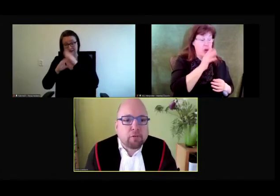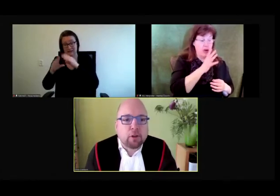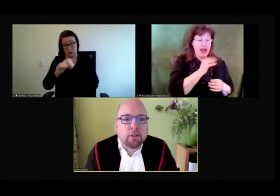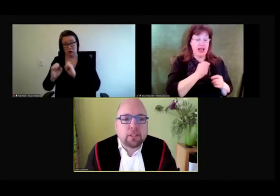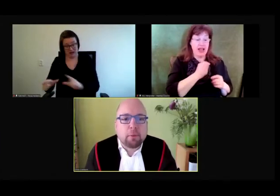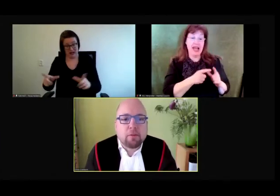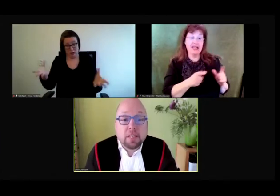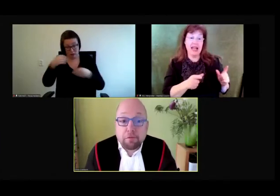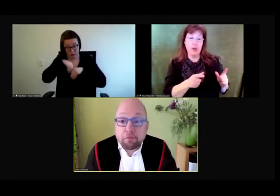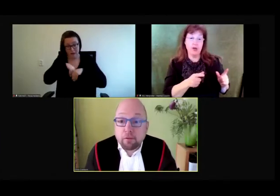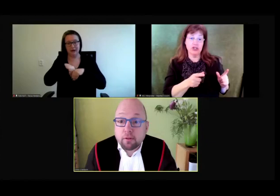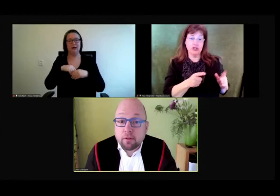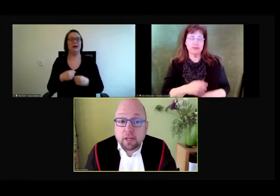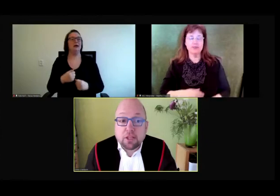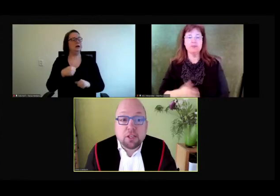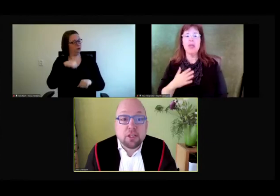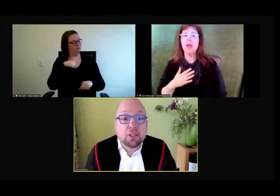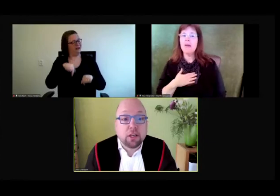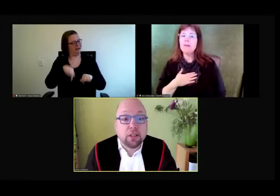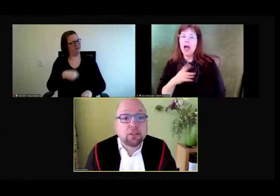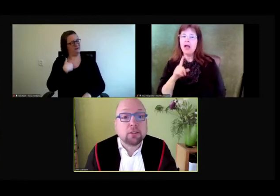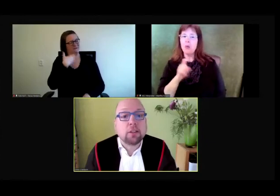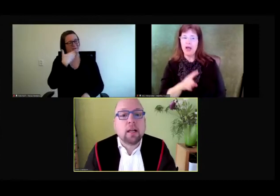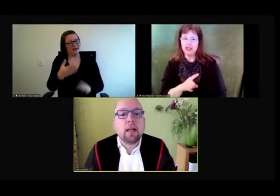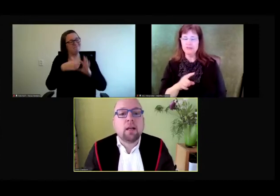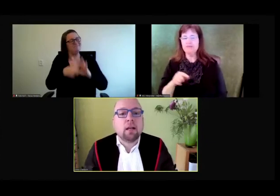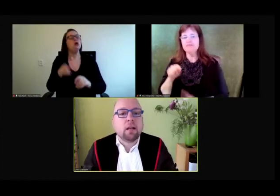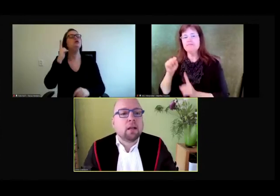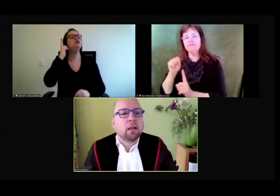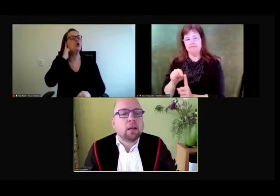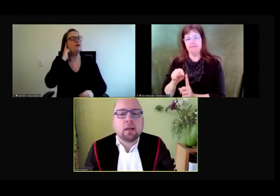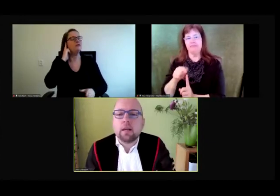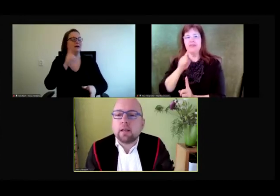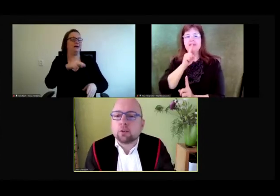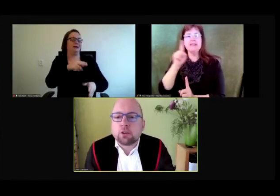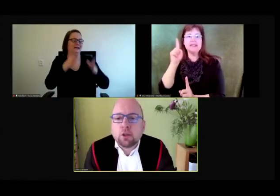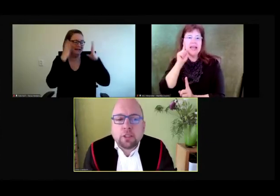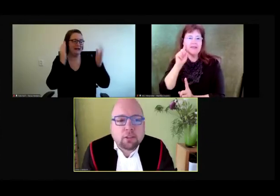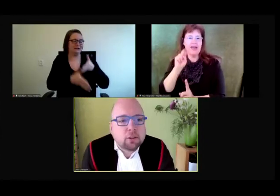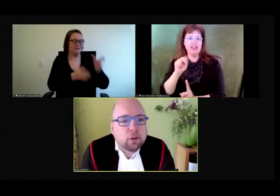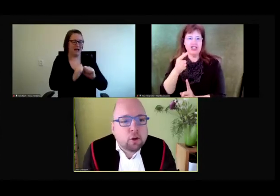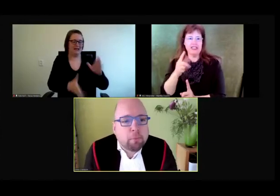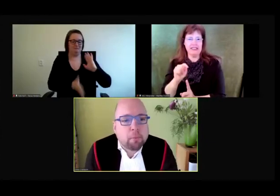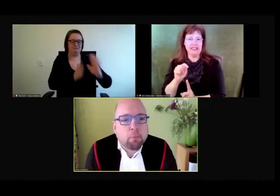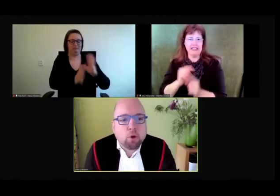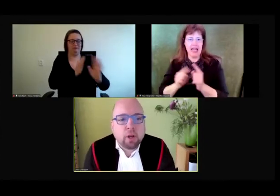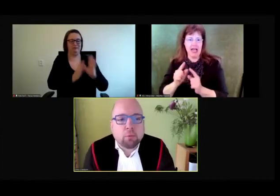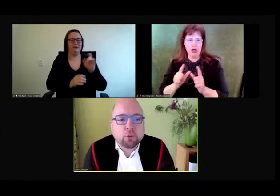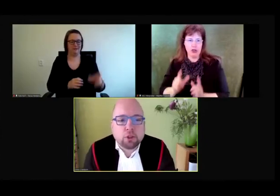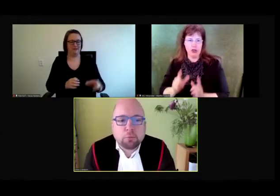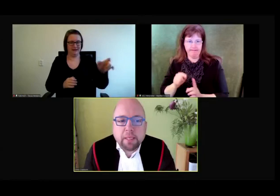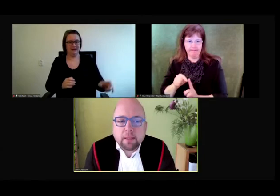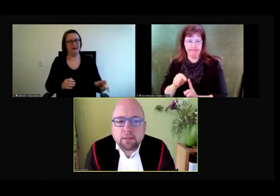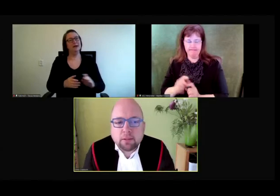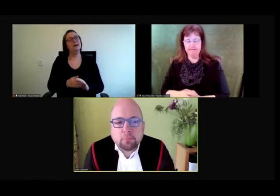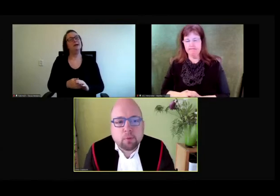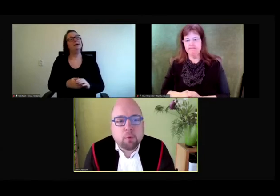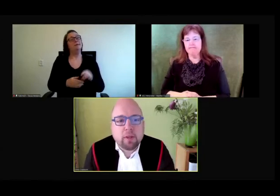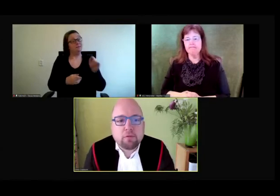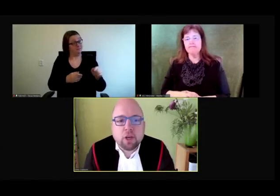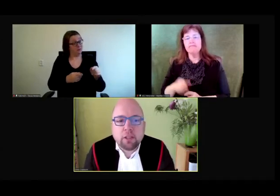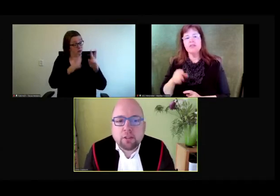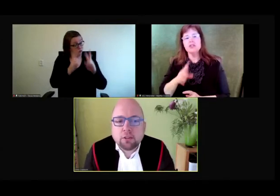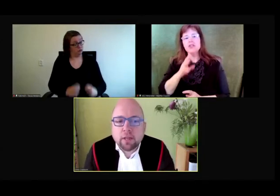My question, however, is about the deaf NGT signers. In your studies, you compare monolingual Dutch